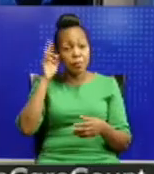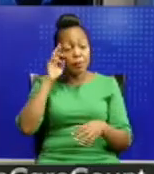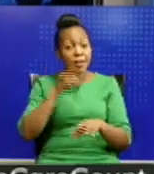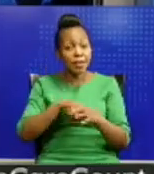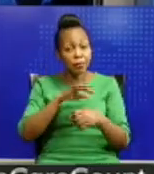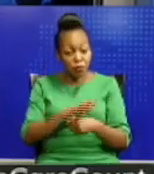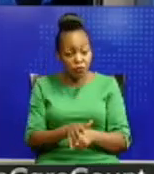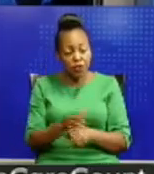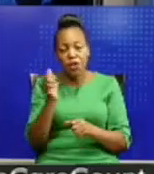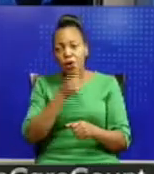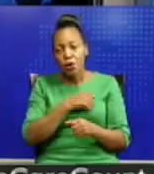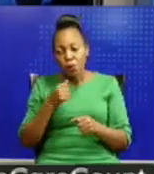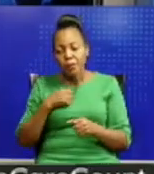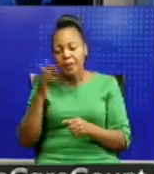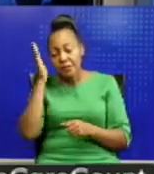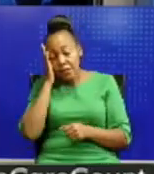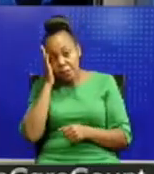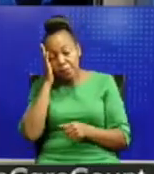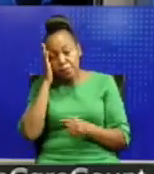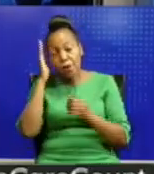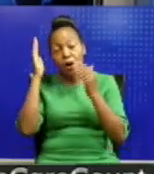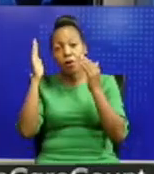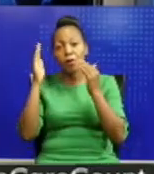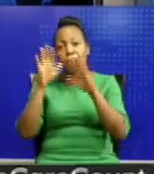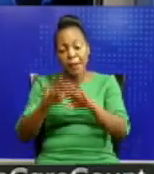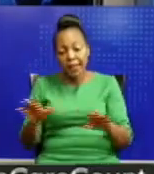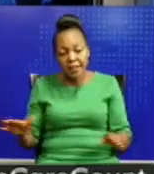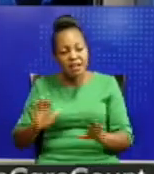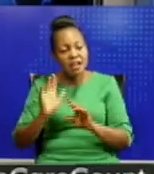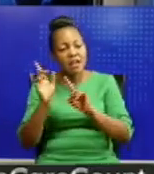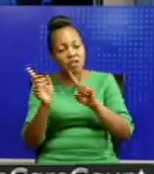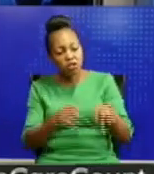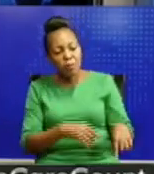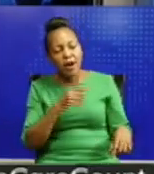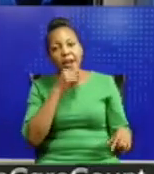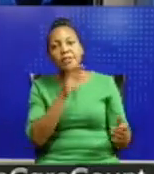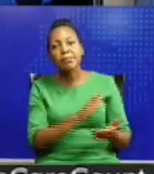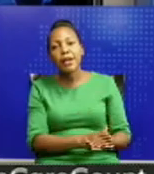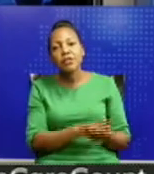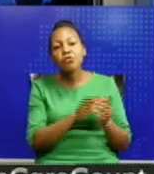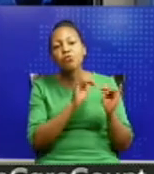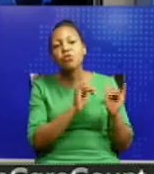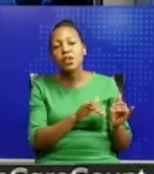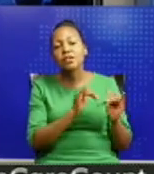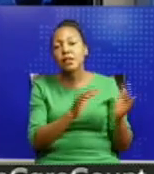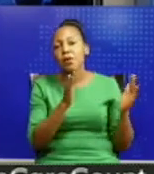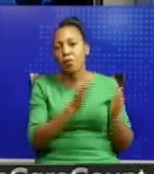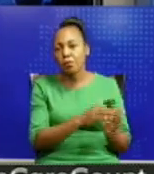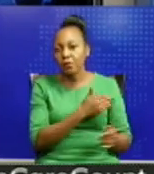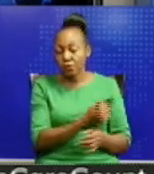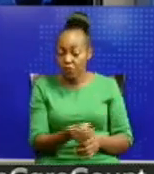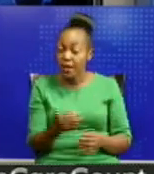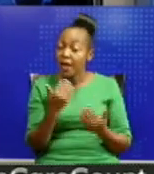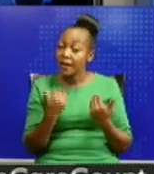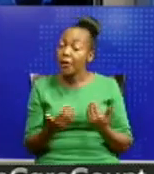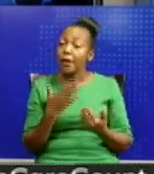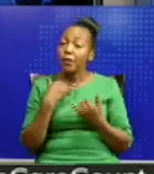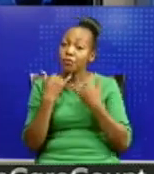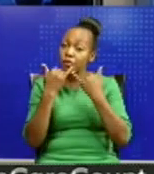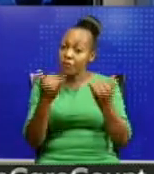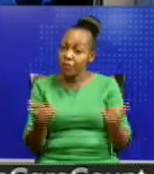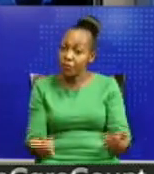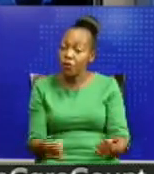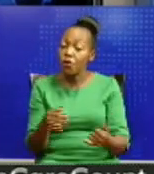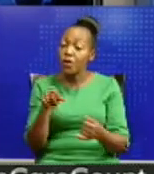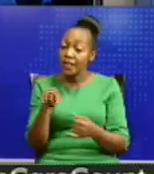to do business. Indeed. And they left their husbands at home with the children. So I wanted to begin from there to show that actually involvement